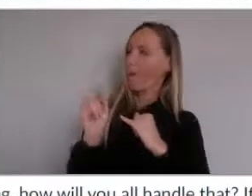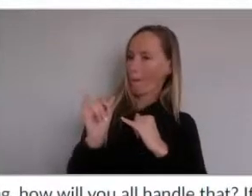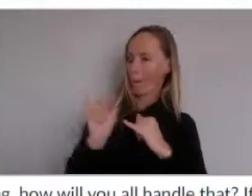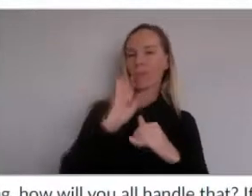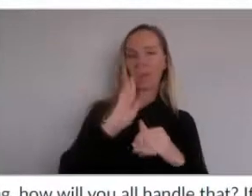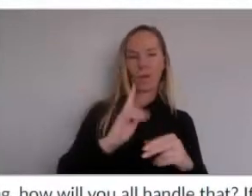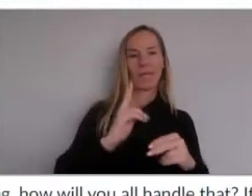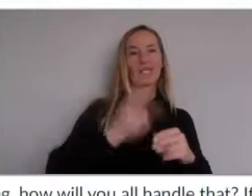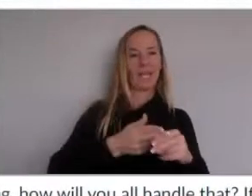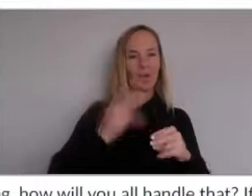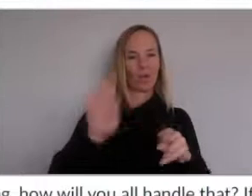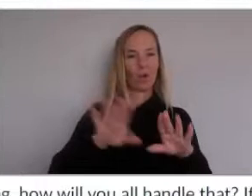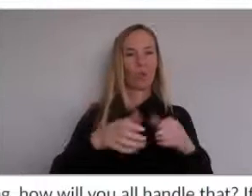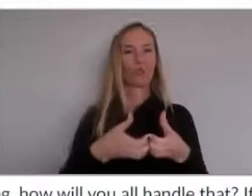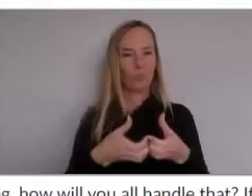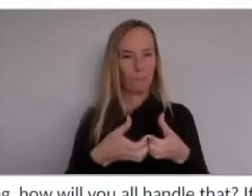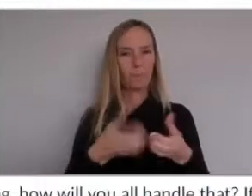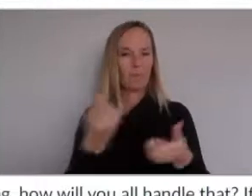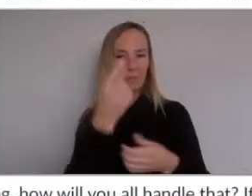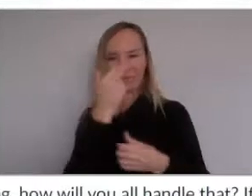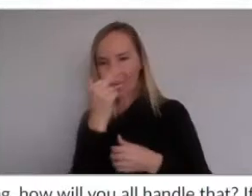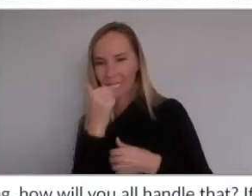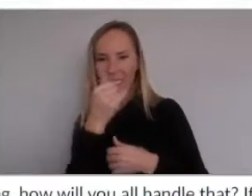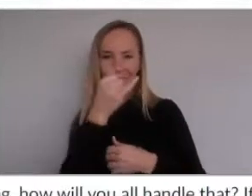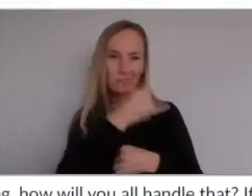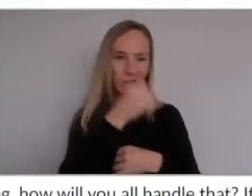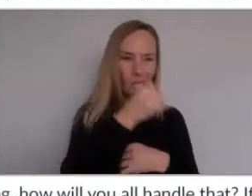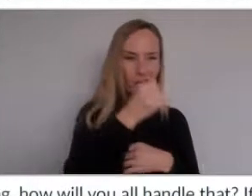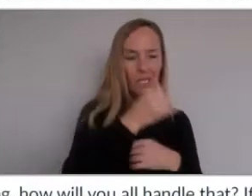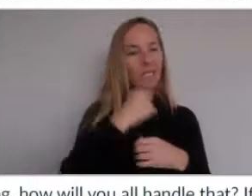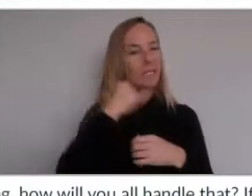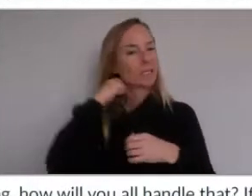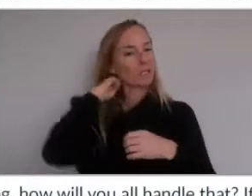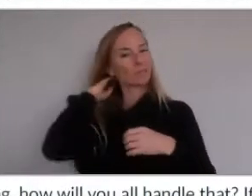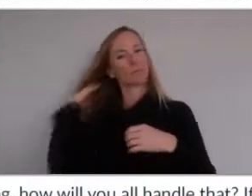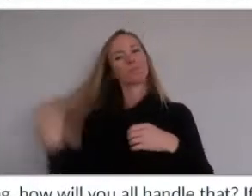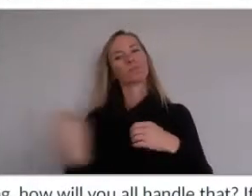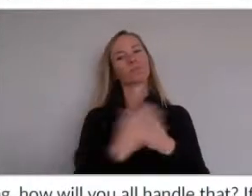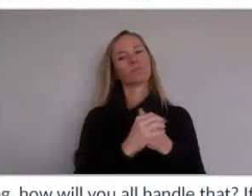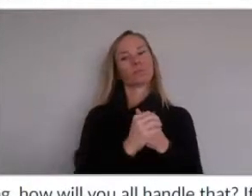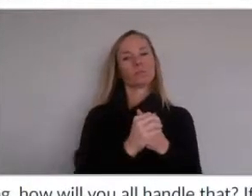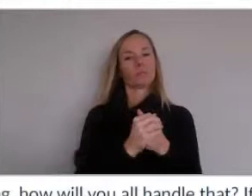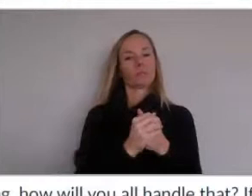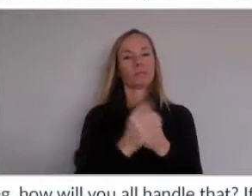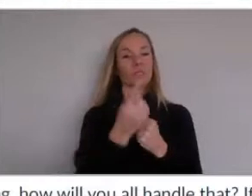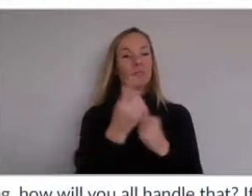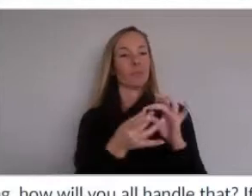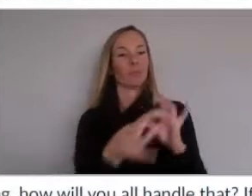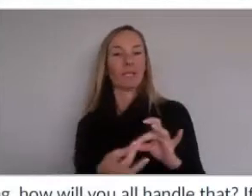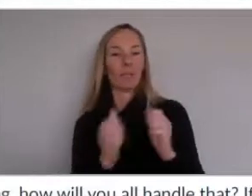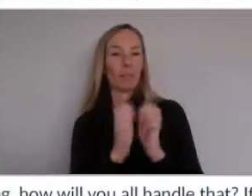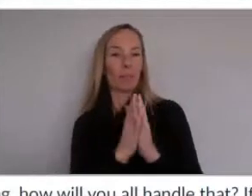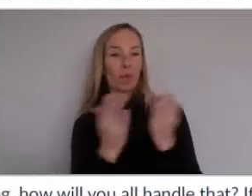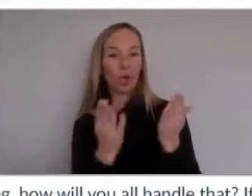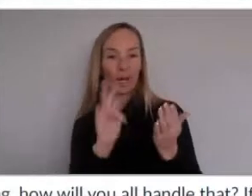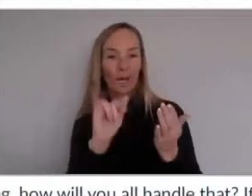group. So you can name your group something funny, silly, something about a book, Kite Runner.